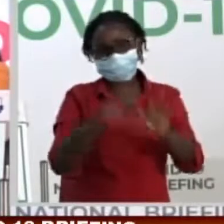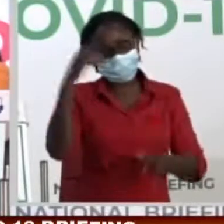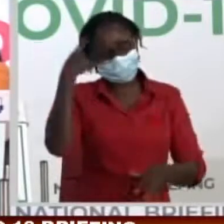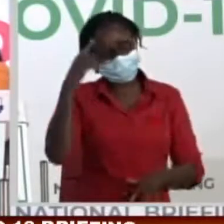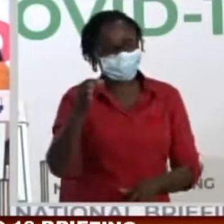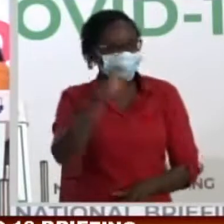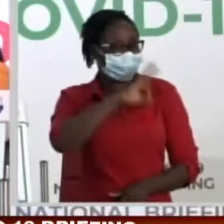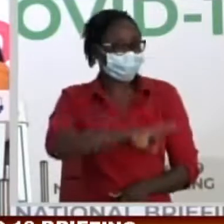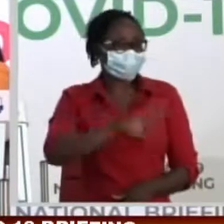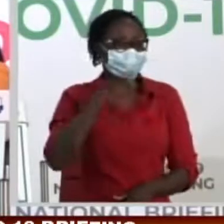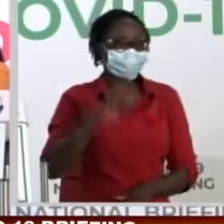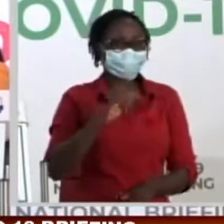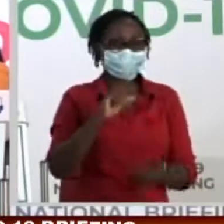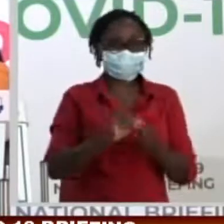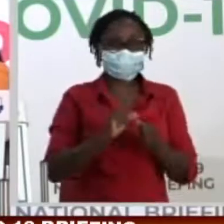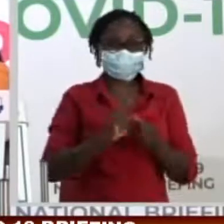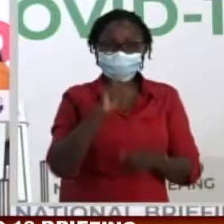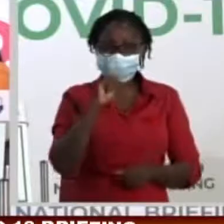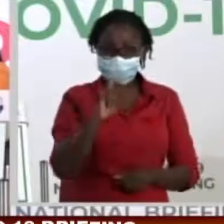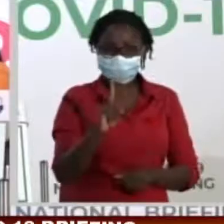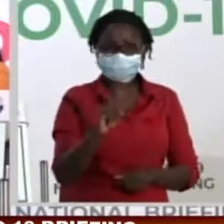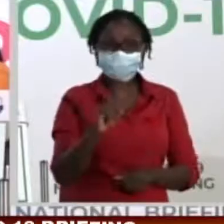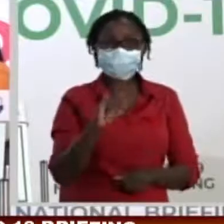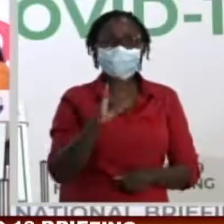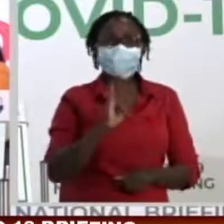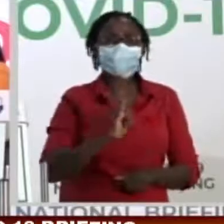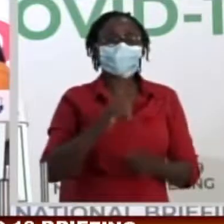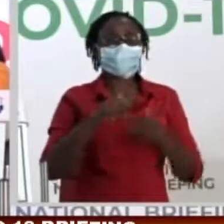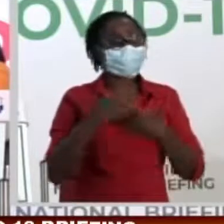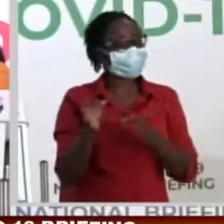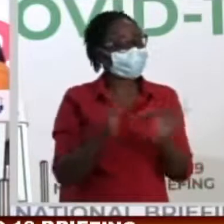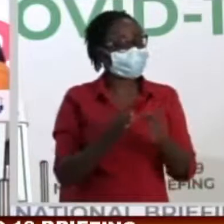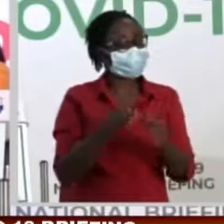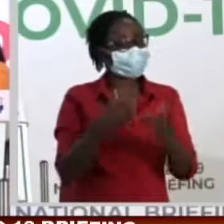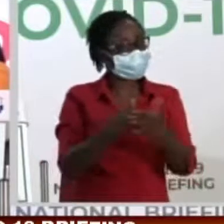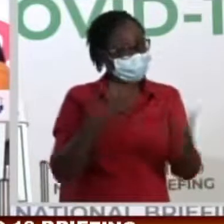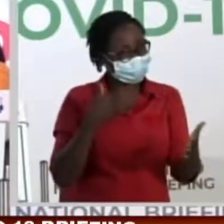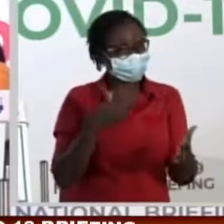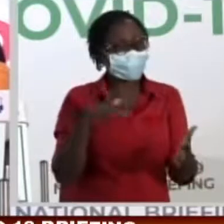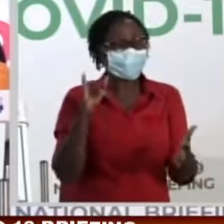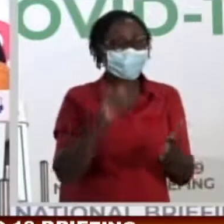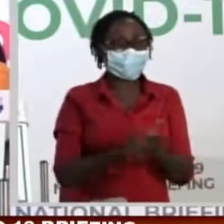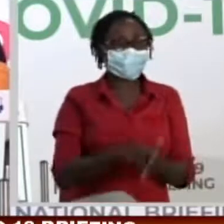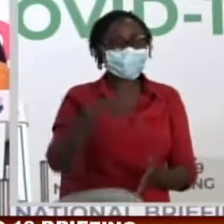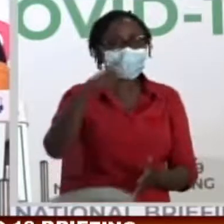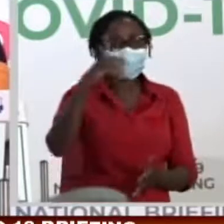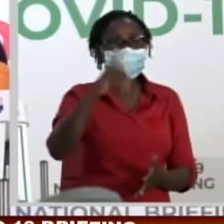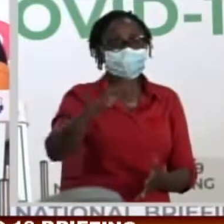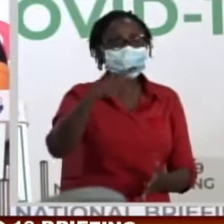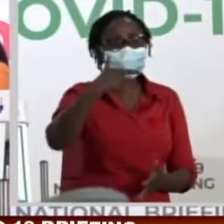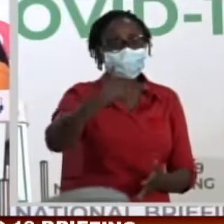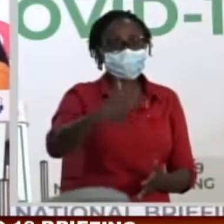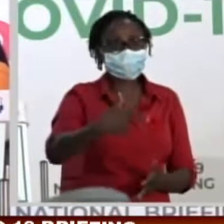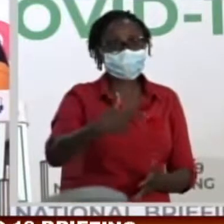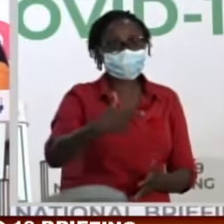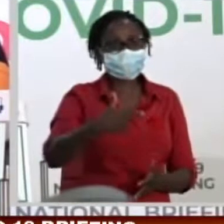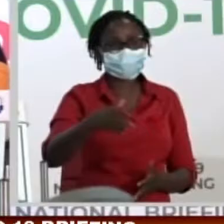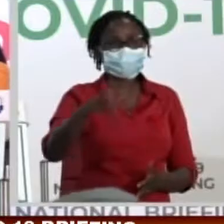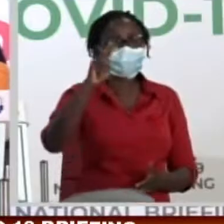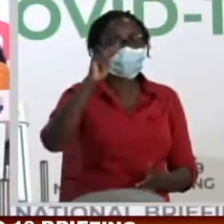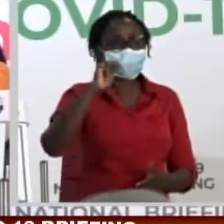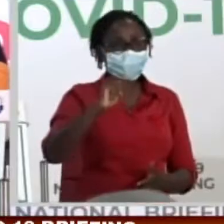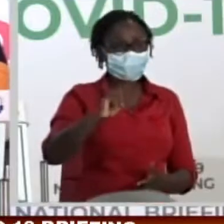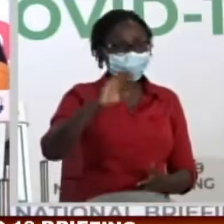all Nigerians, and has been explained previously by the DG, Nigerian Center for